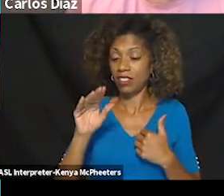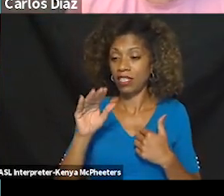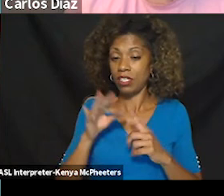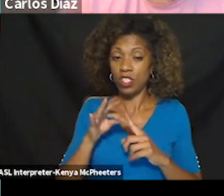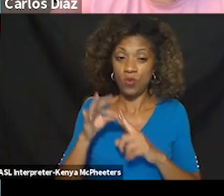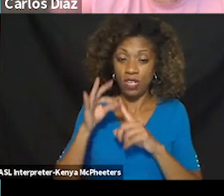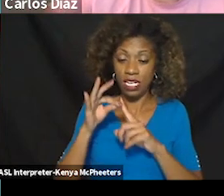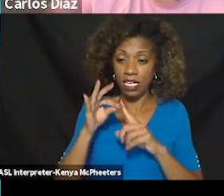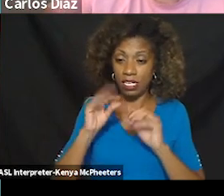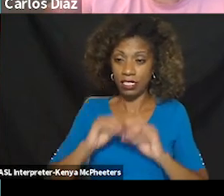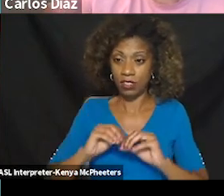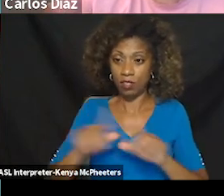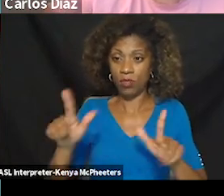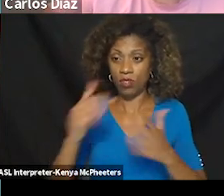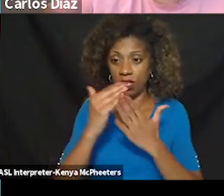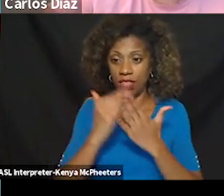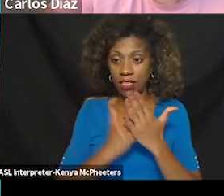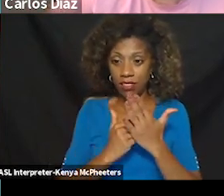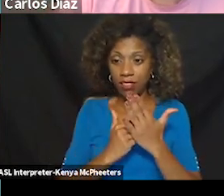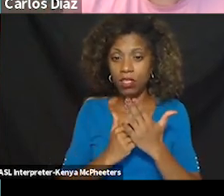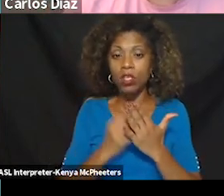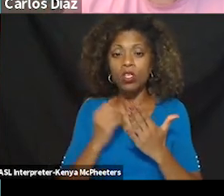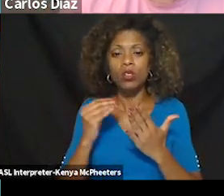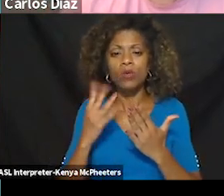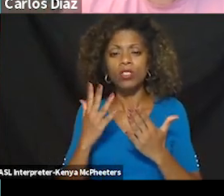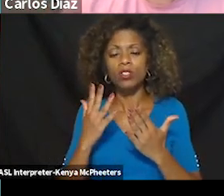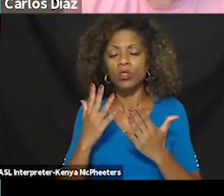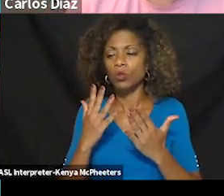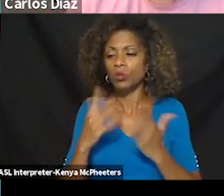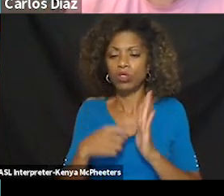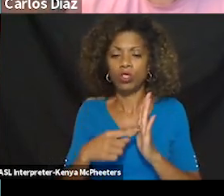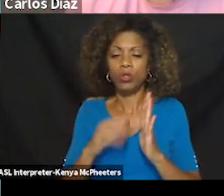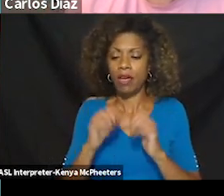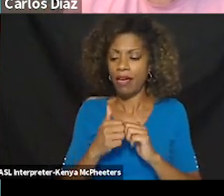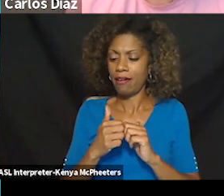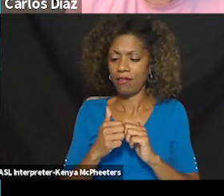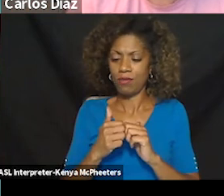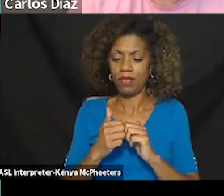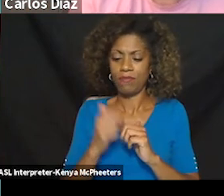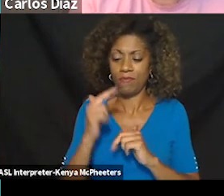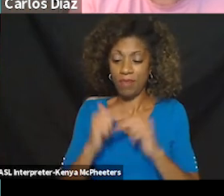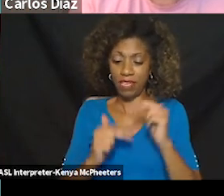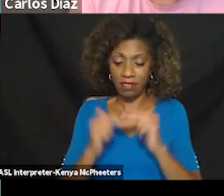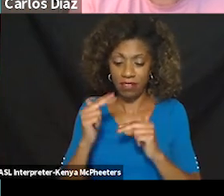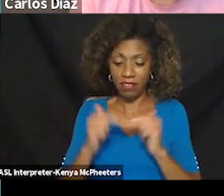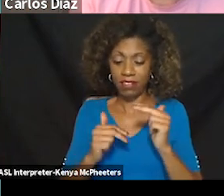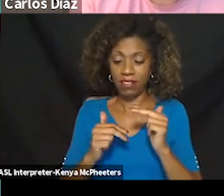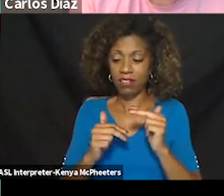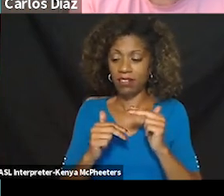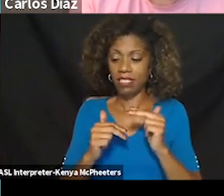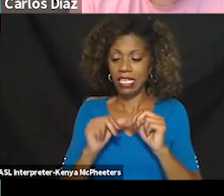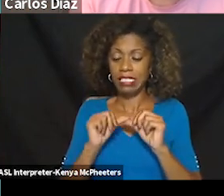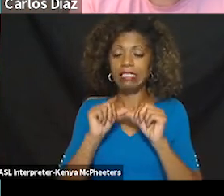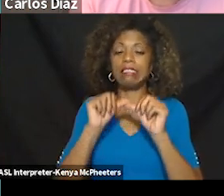about 50 to 100 per webinar. So we just want to share how have we built and sustained this community